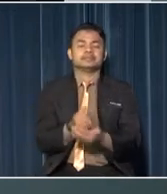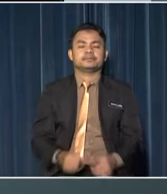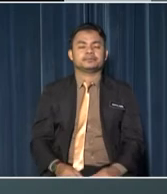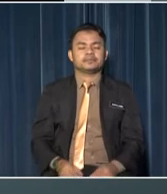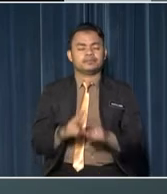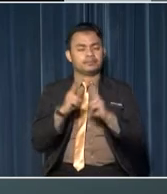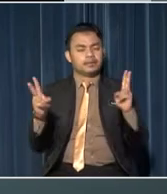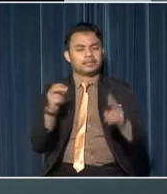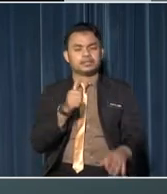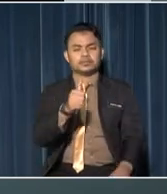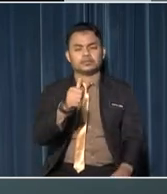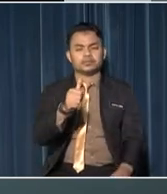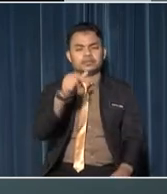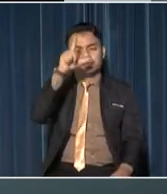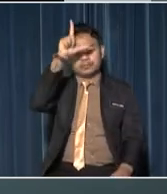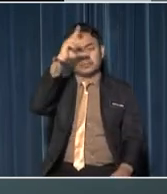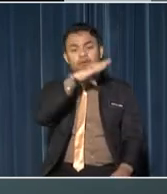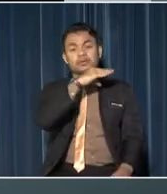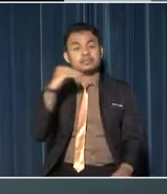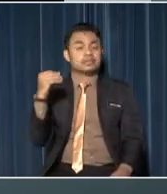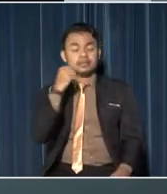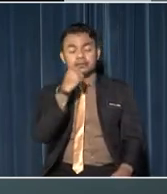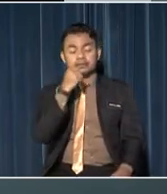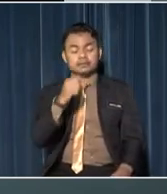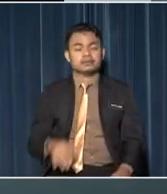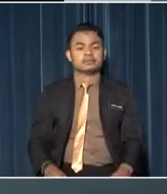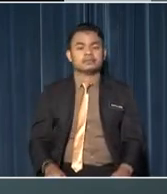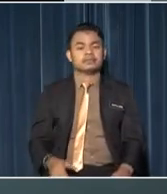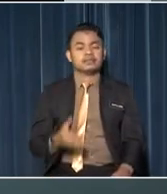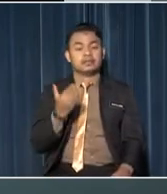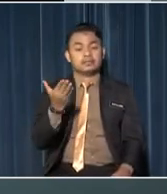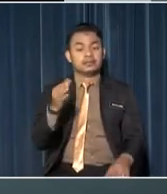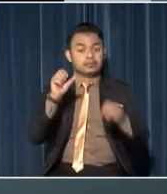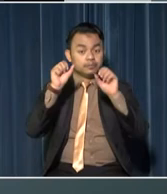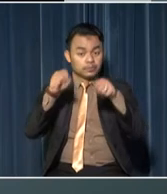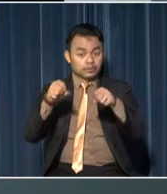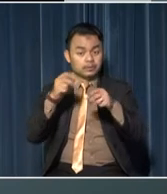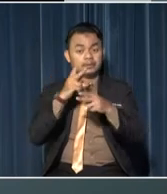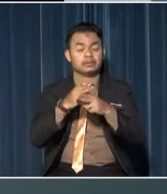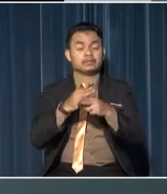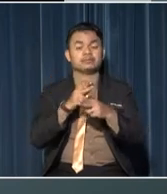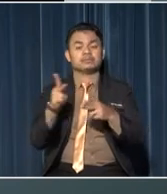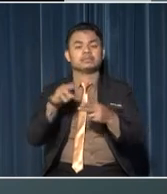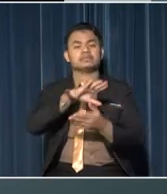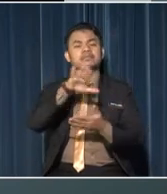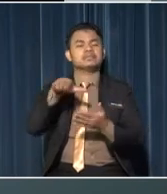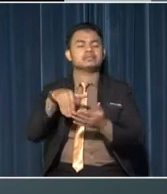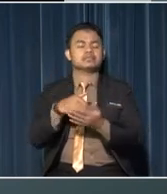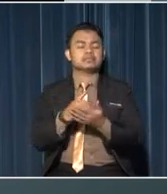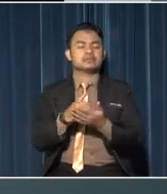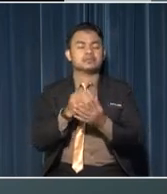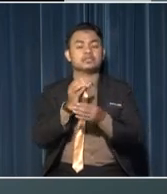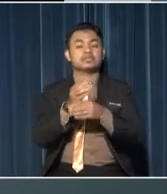Very good, boys and girls. You are able to name all the shapes